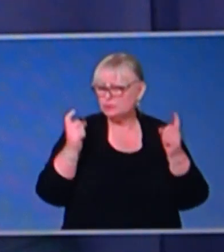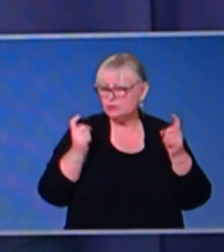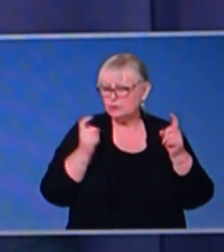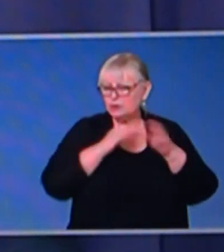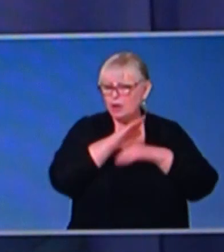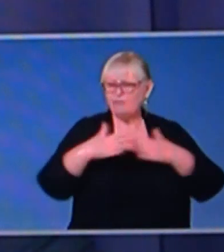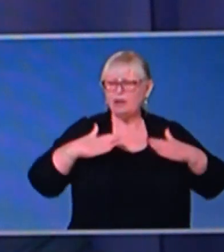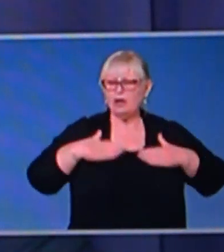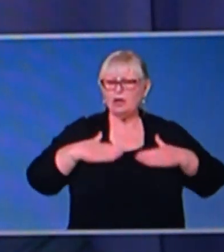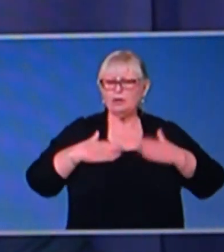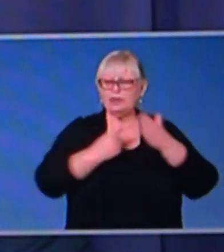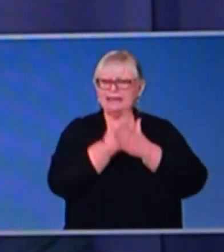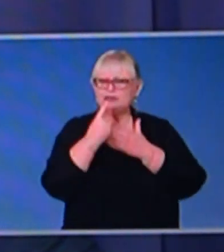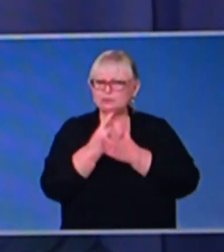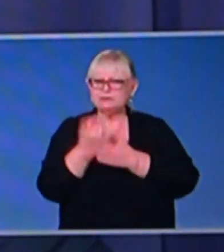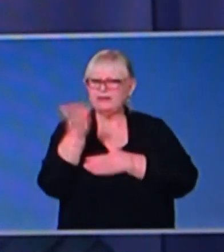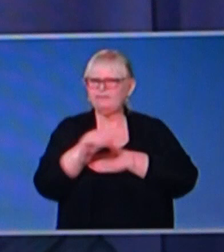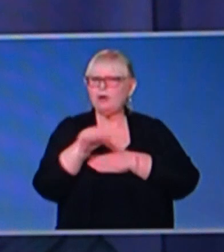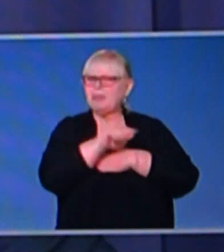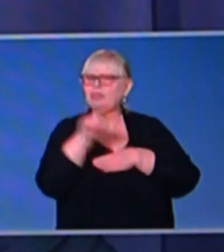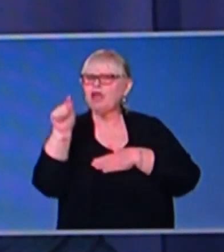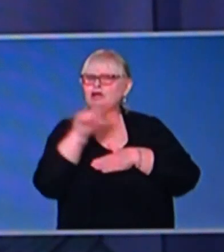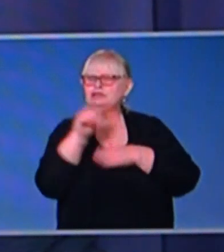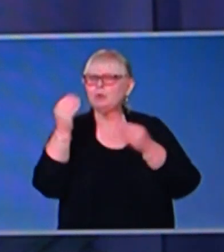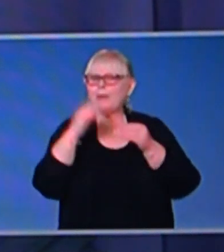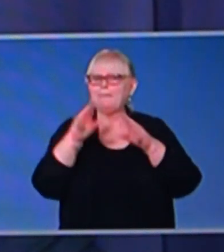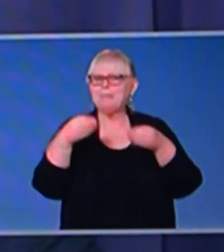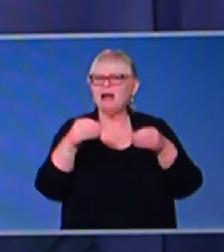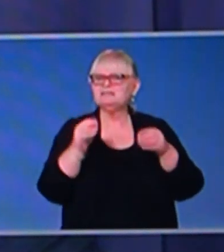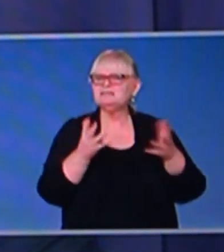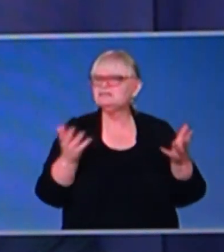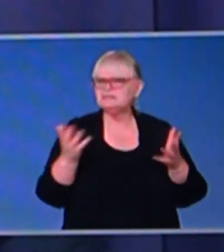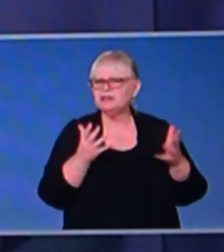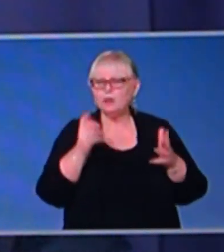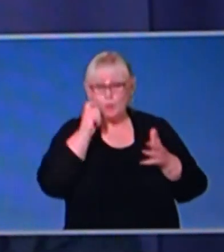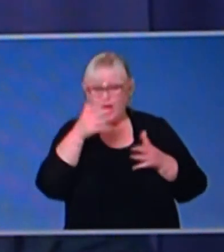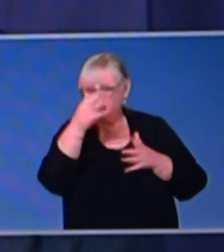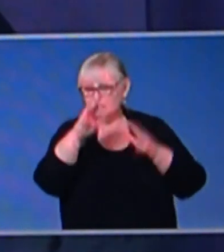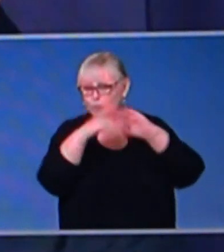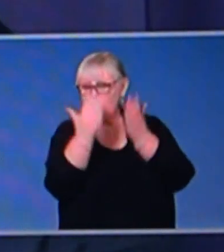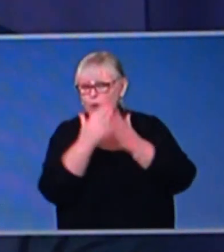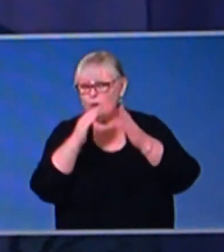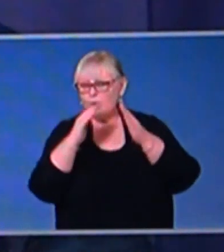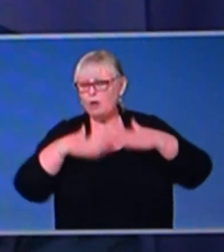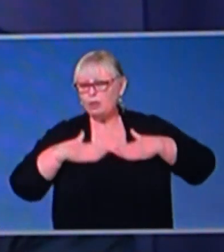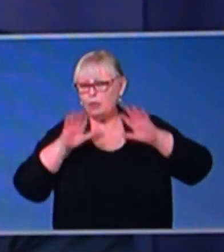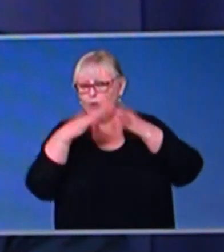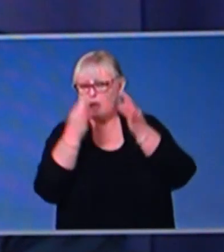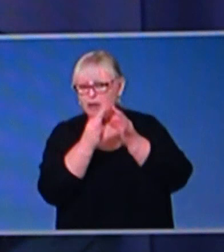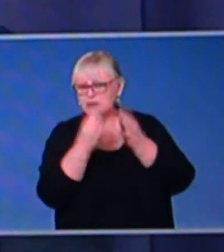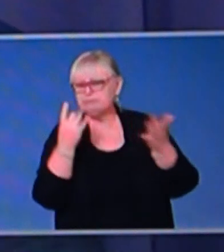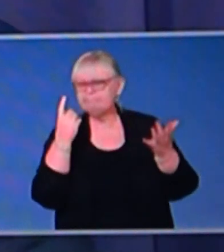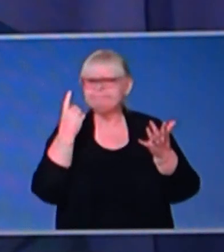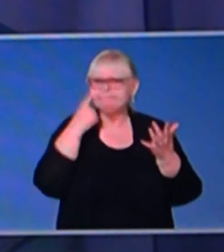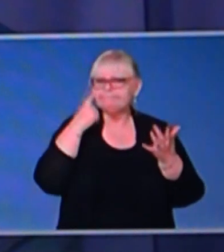health issues that could arise from those wet markets? And would you be asking the World Health Organisation to look into that? And just